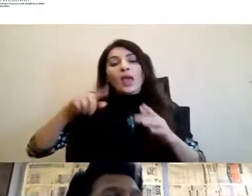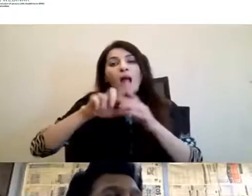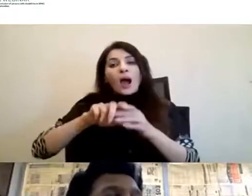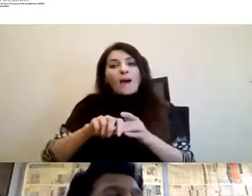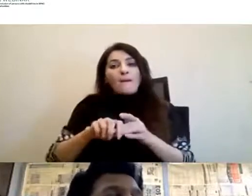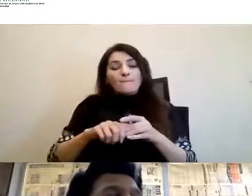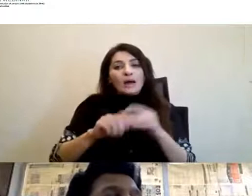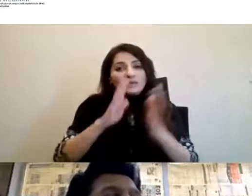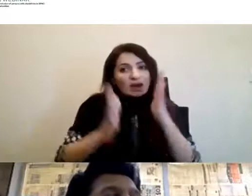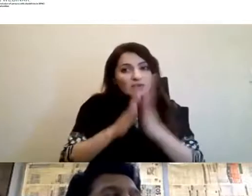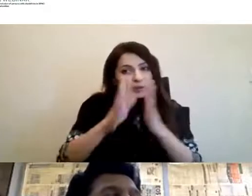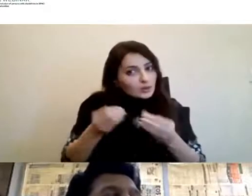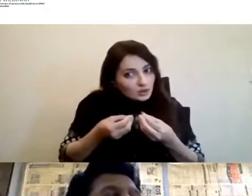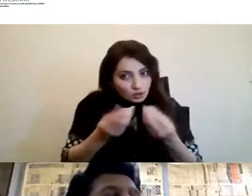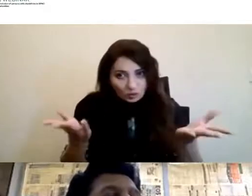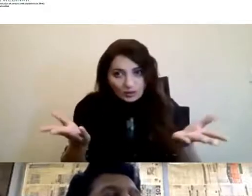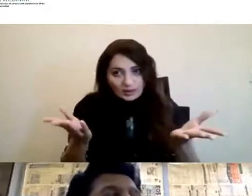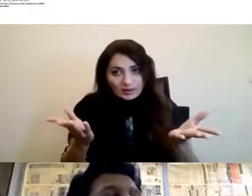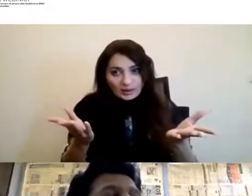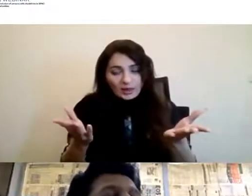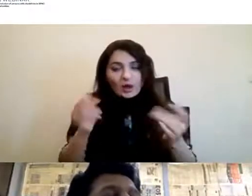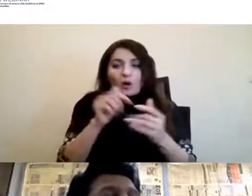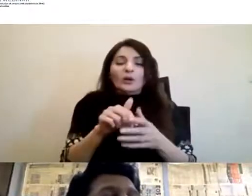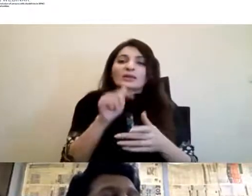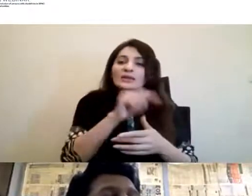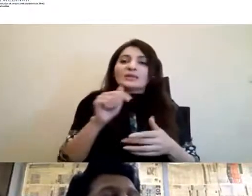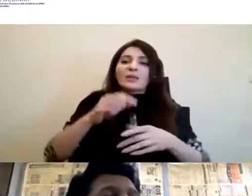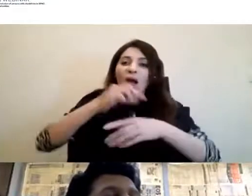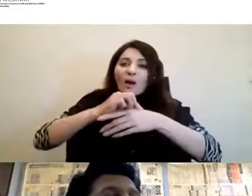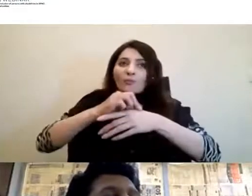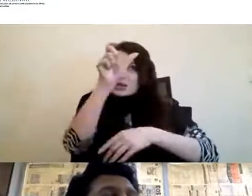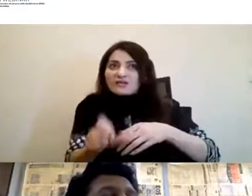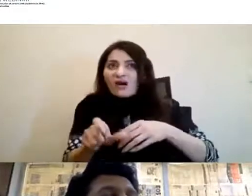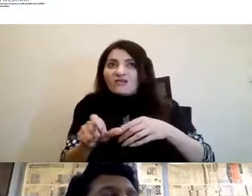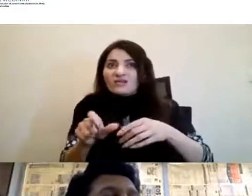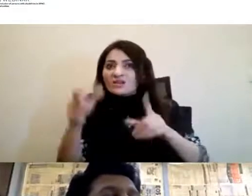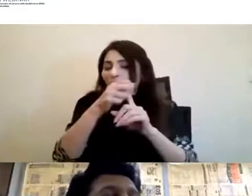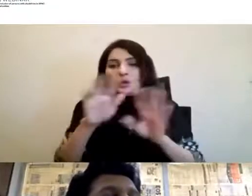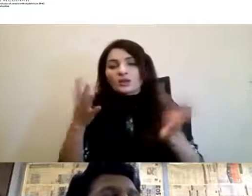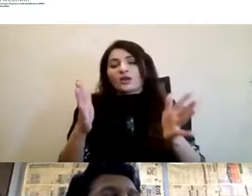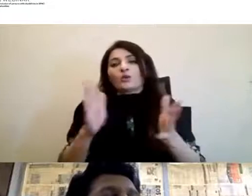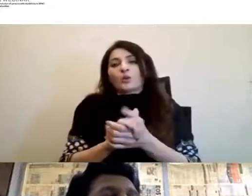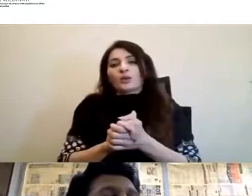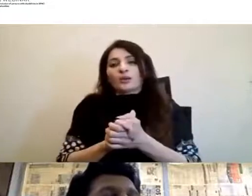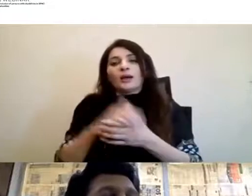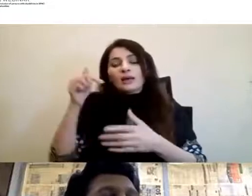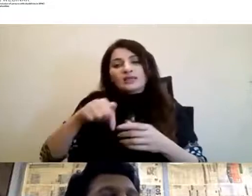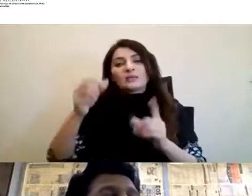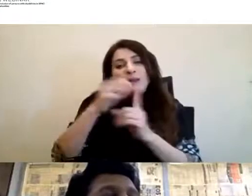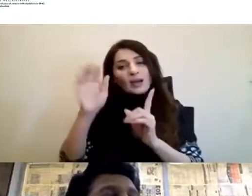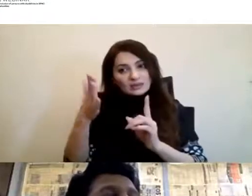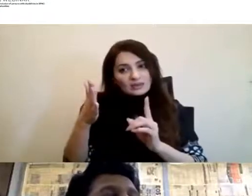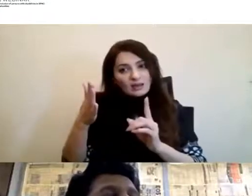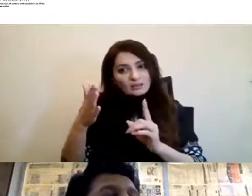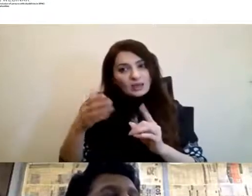own communication. On the other side, we will be integrating VoIP services in Pakistan so that deaf